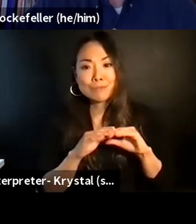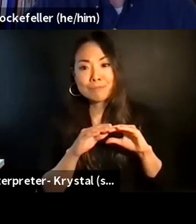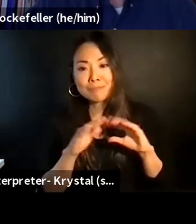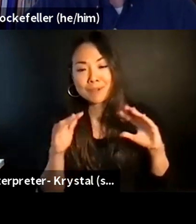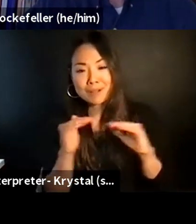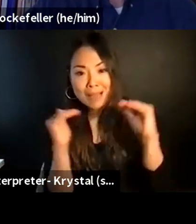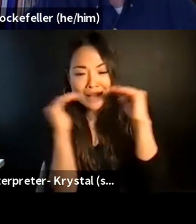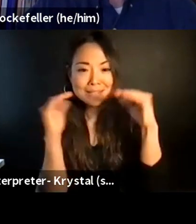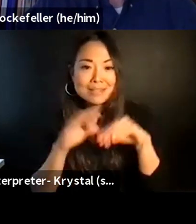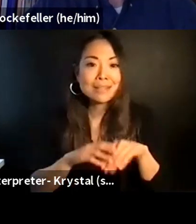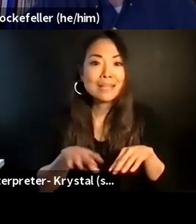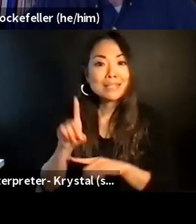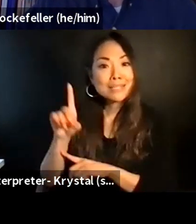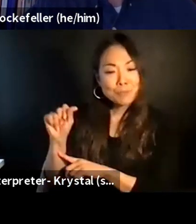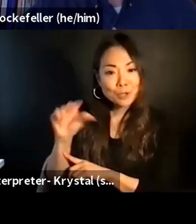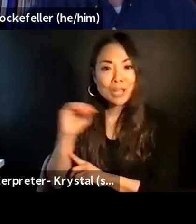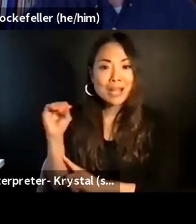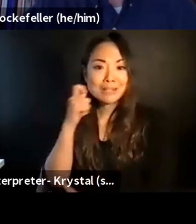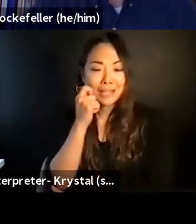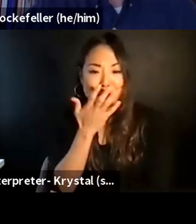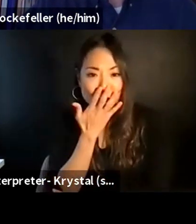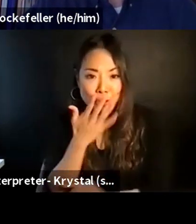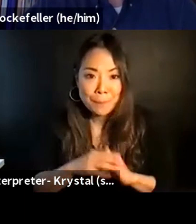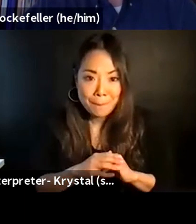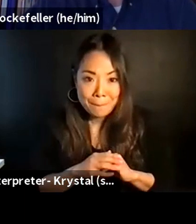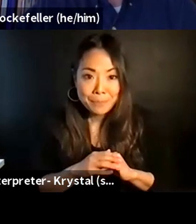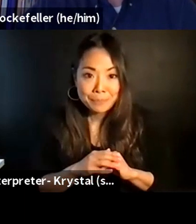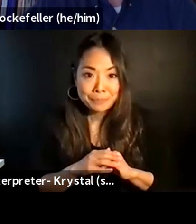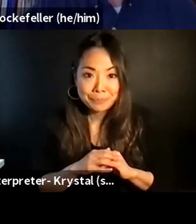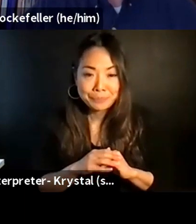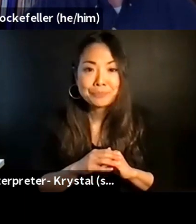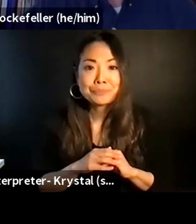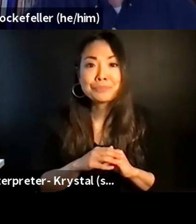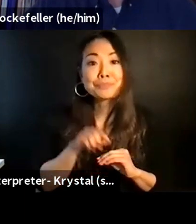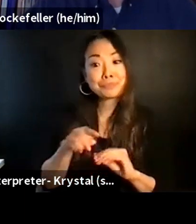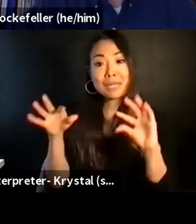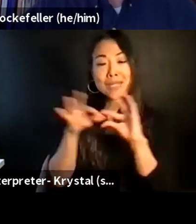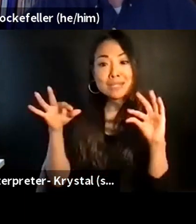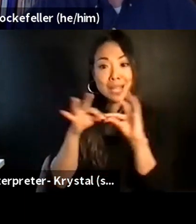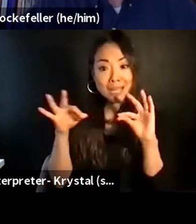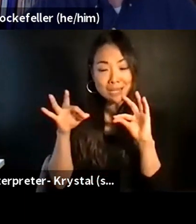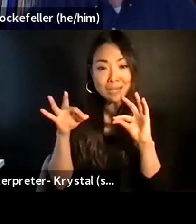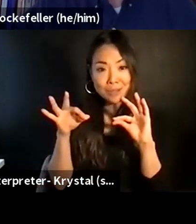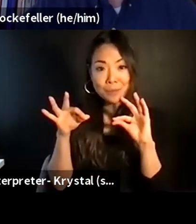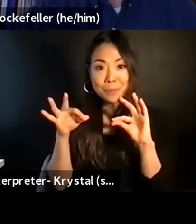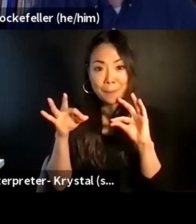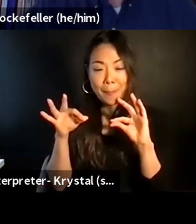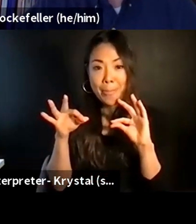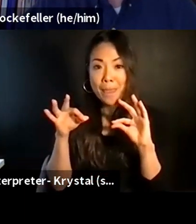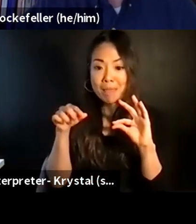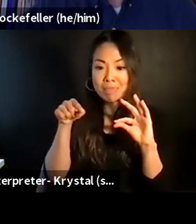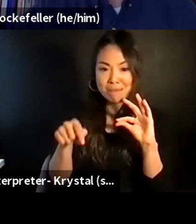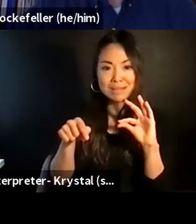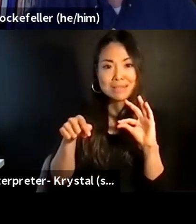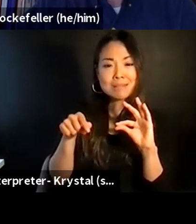skin tone. Powell and Menendian state, although the axes of difference that undergird these